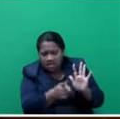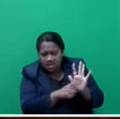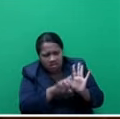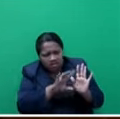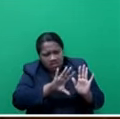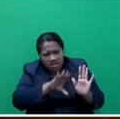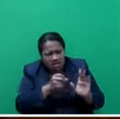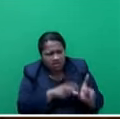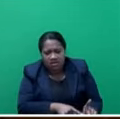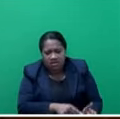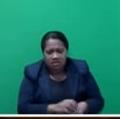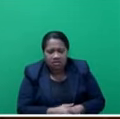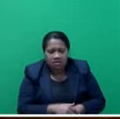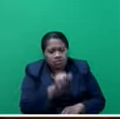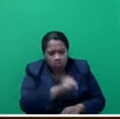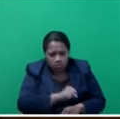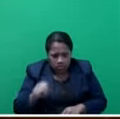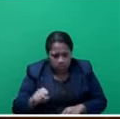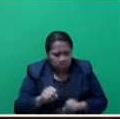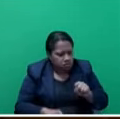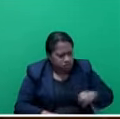Order, order, order.